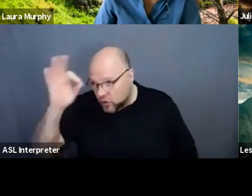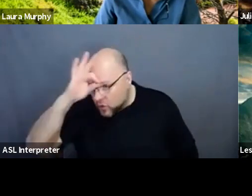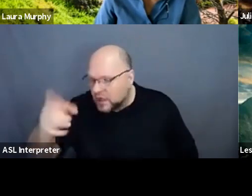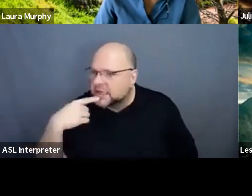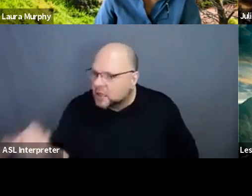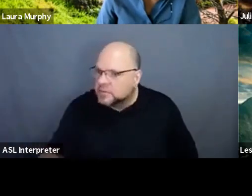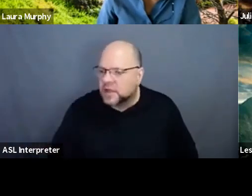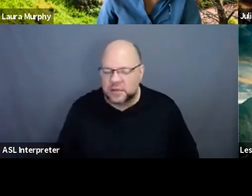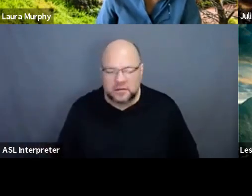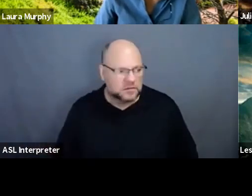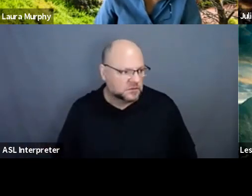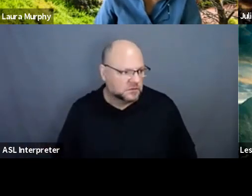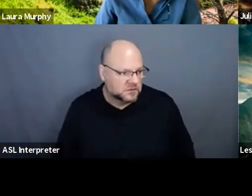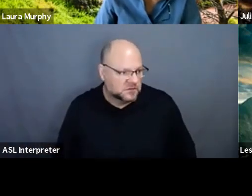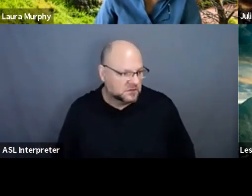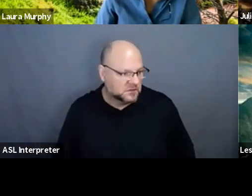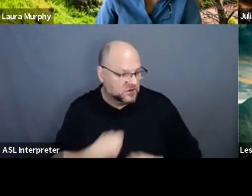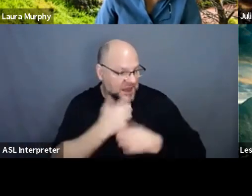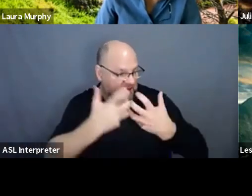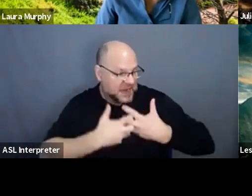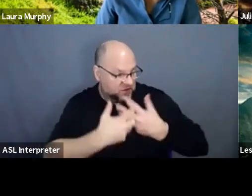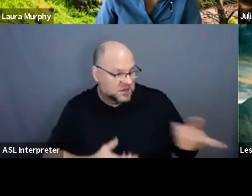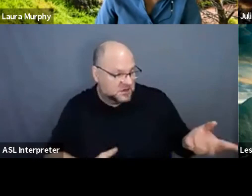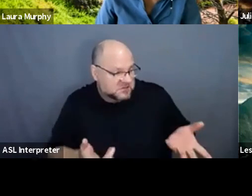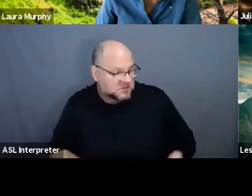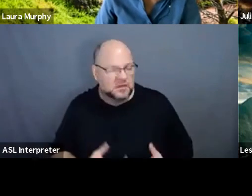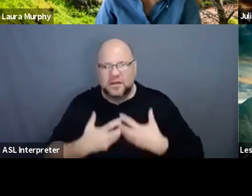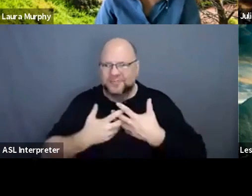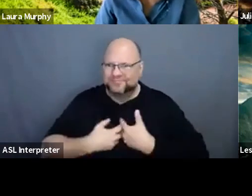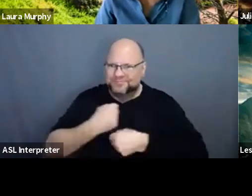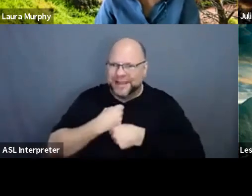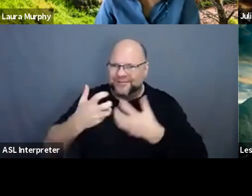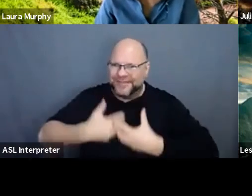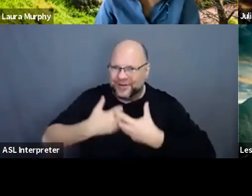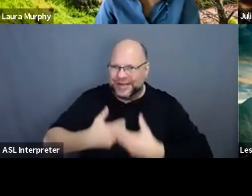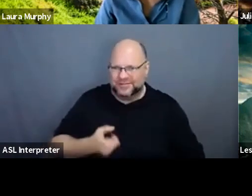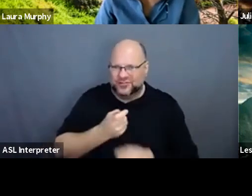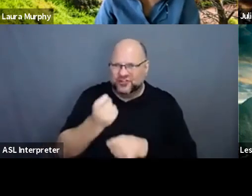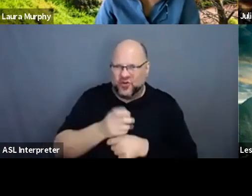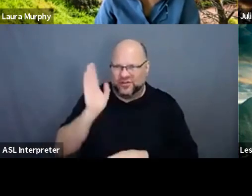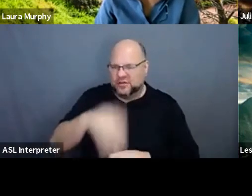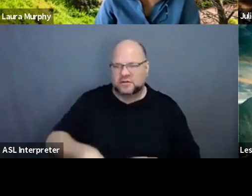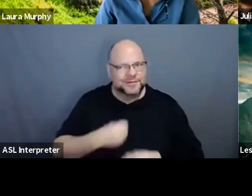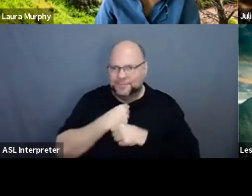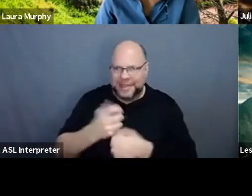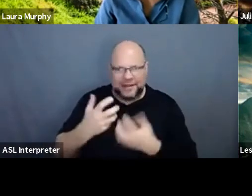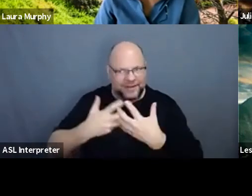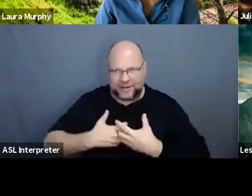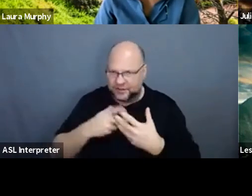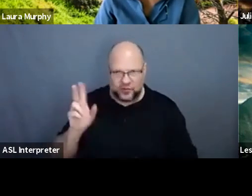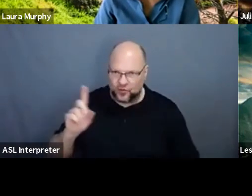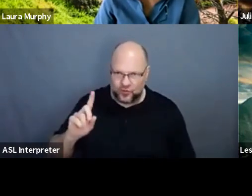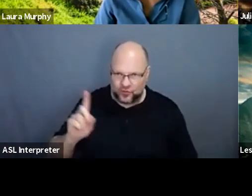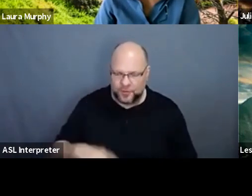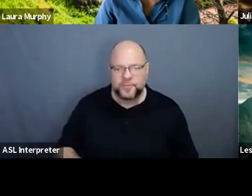designer, it's just like, you design factories. There's literally a mug that says I design factories, right? People make it, it's a joke. So I